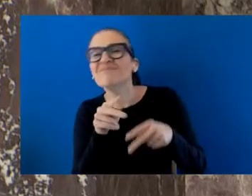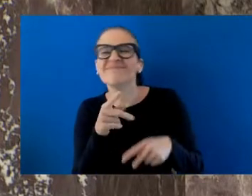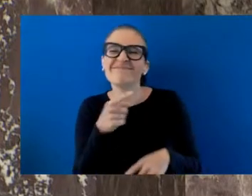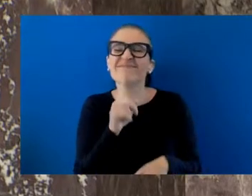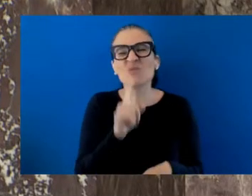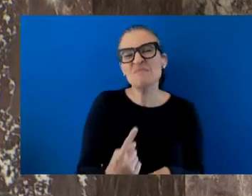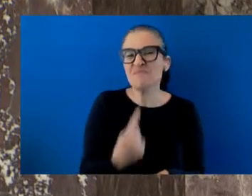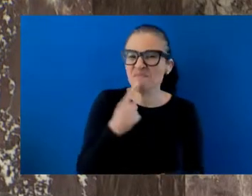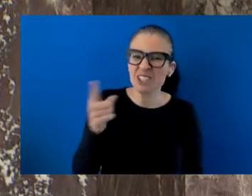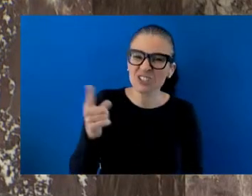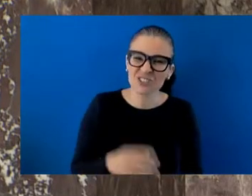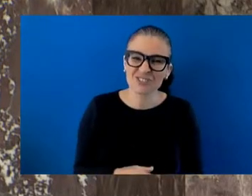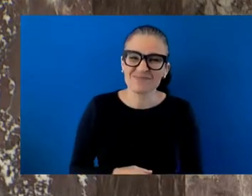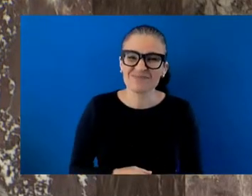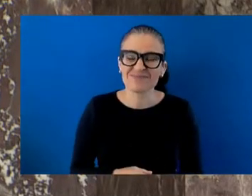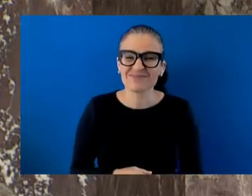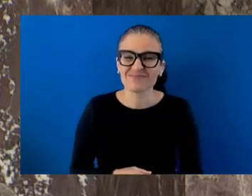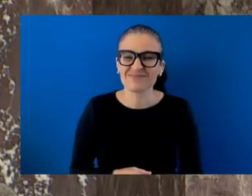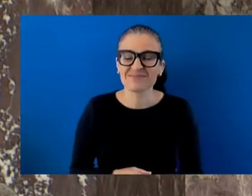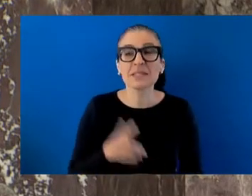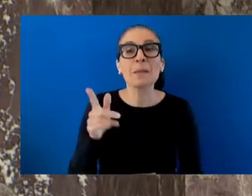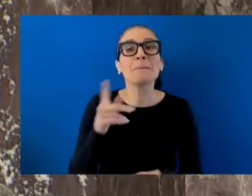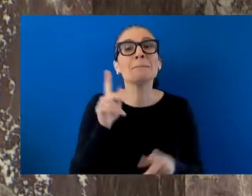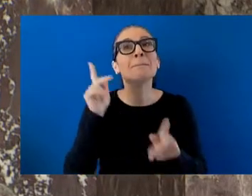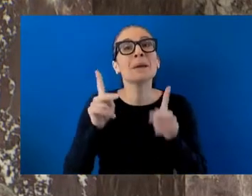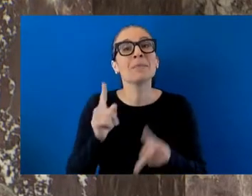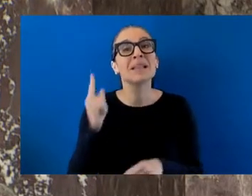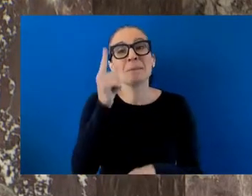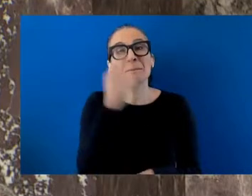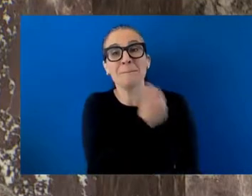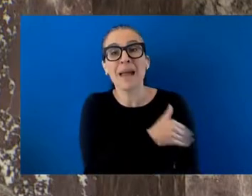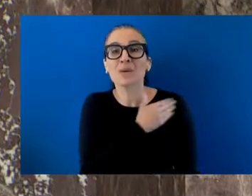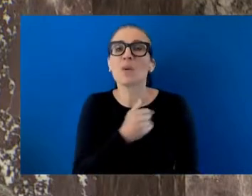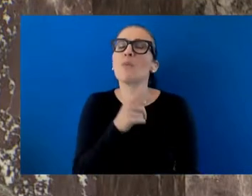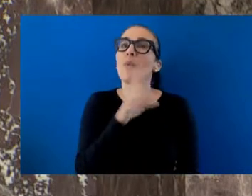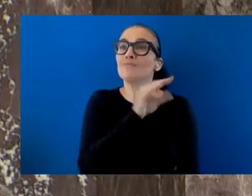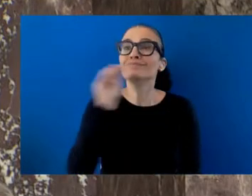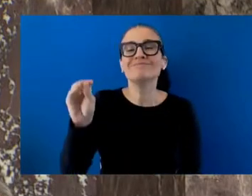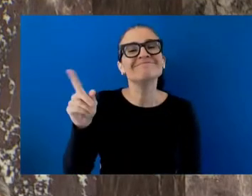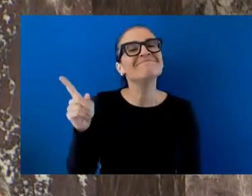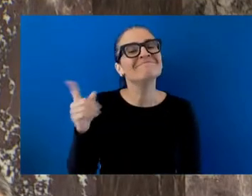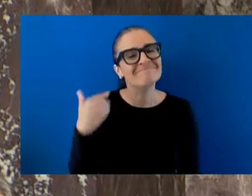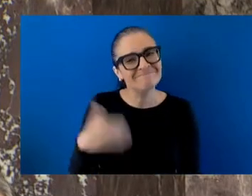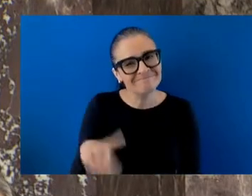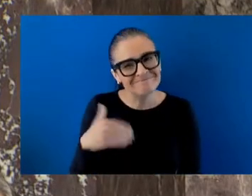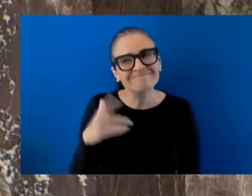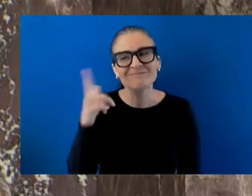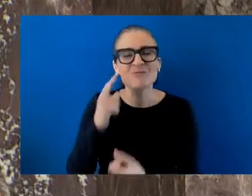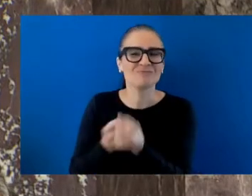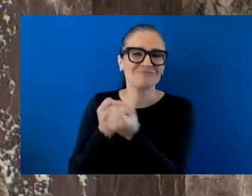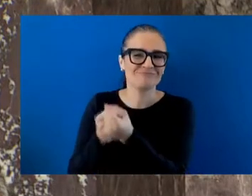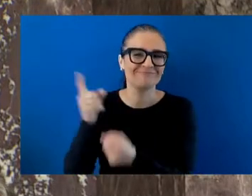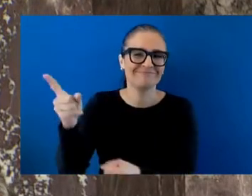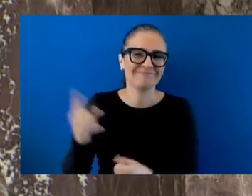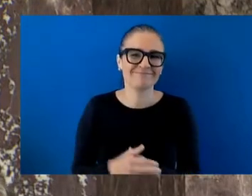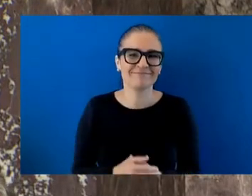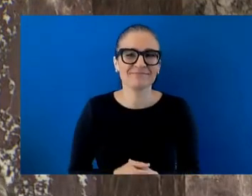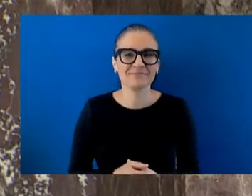a really, really big asset that will support them as well. So will the House please thank Alyssa for the work that she's done for British Columbia.